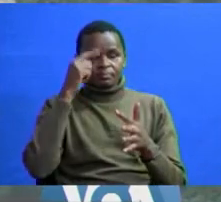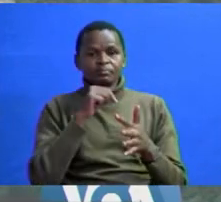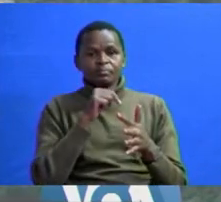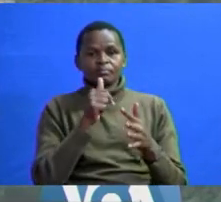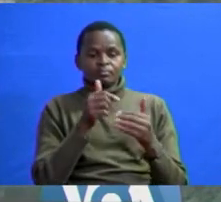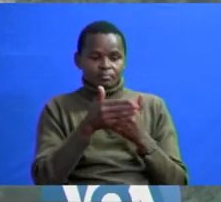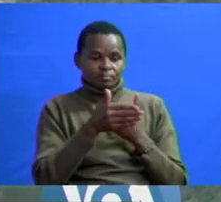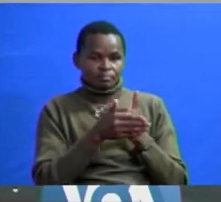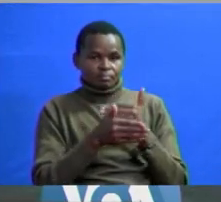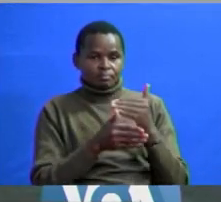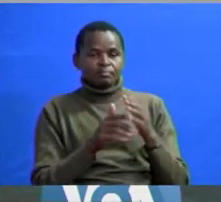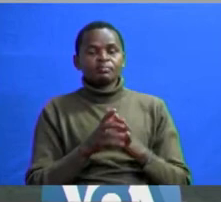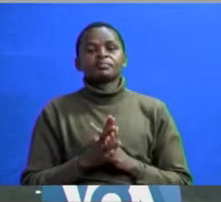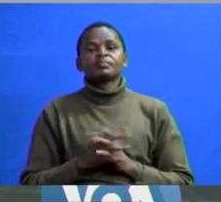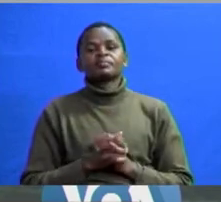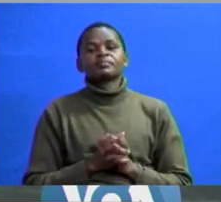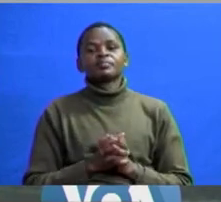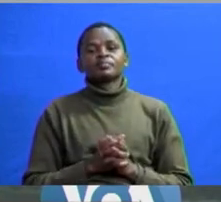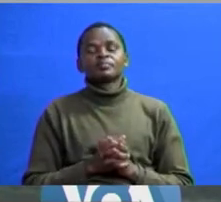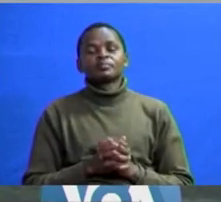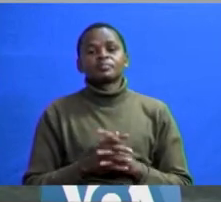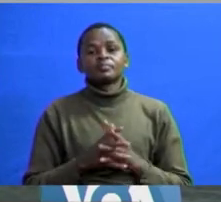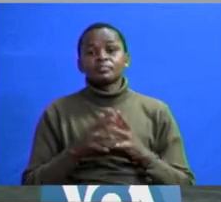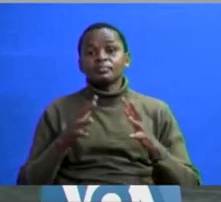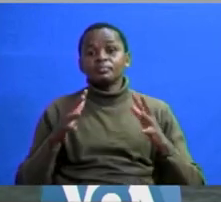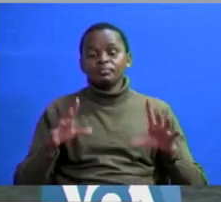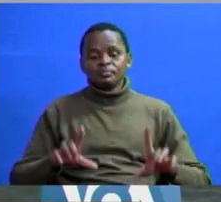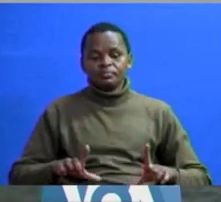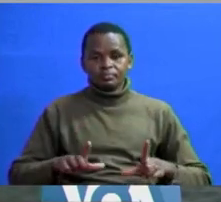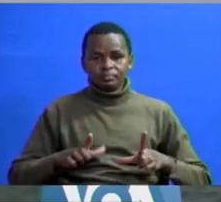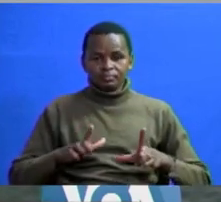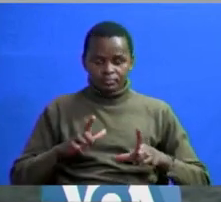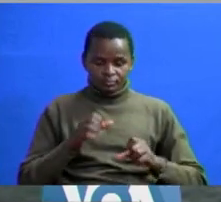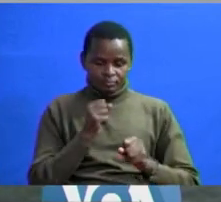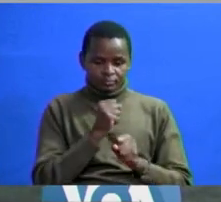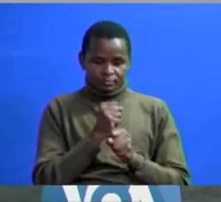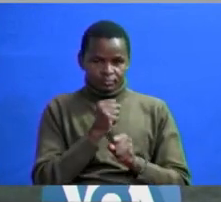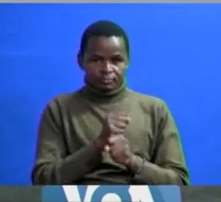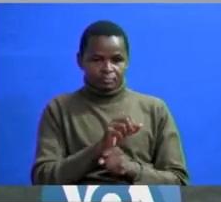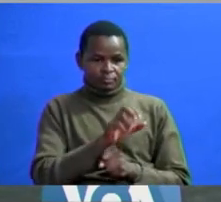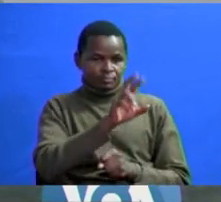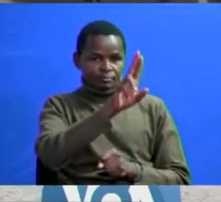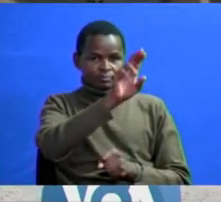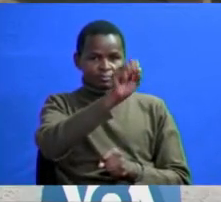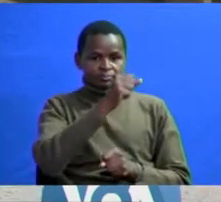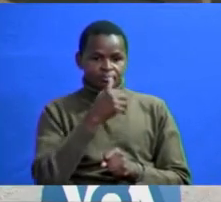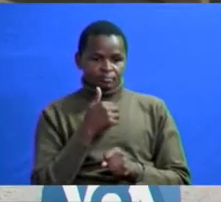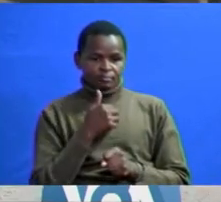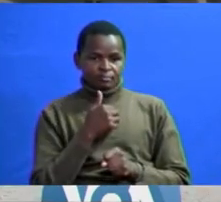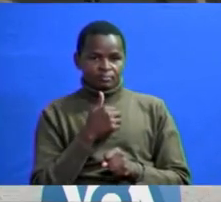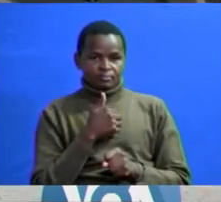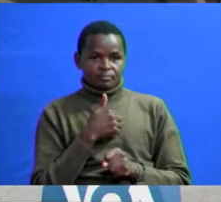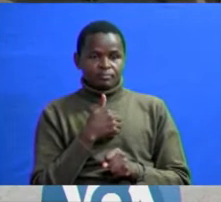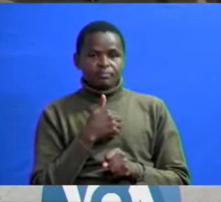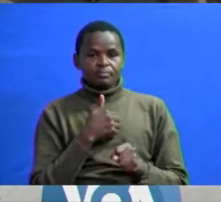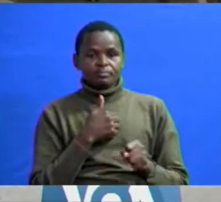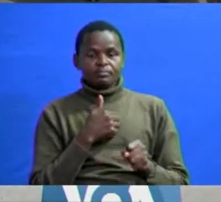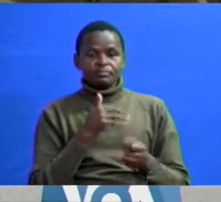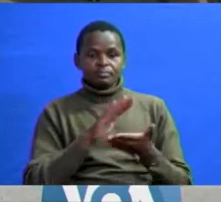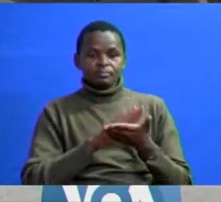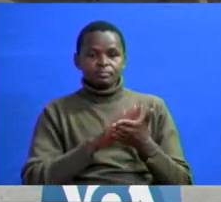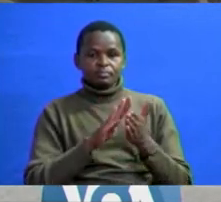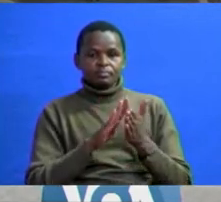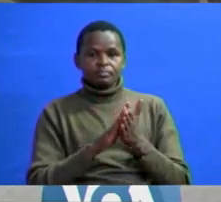with North Korea. This is the biggest live-fire exercise the United States and South Korea have ever held, having become much